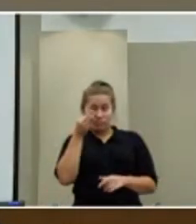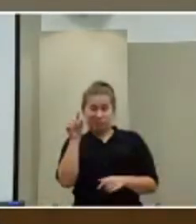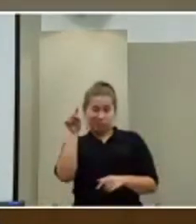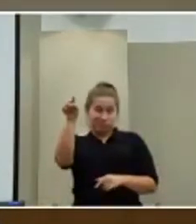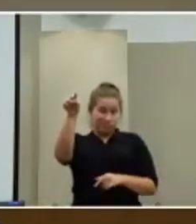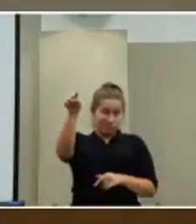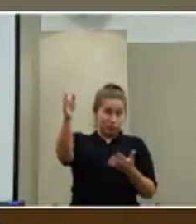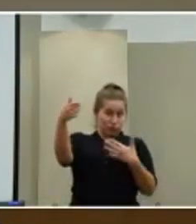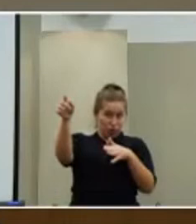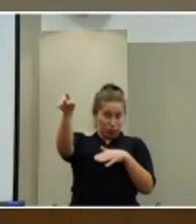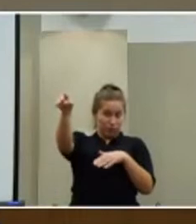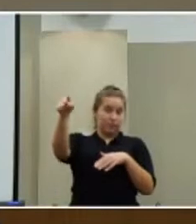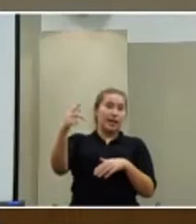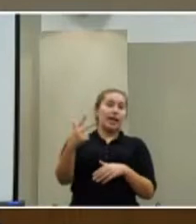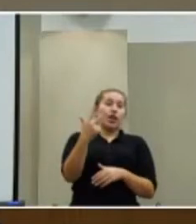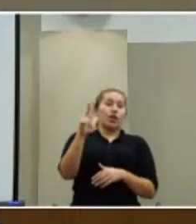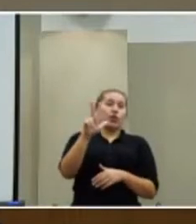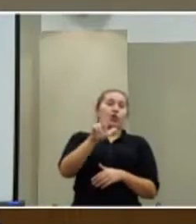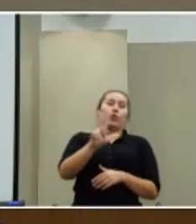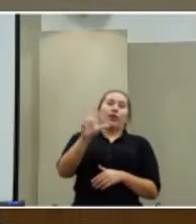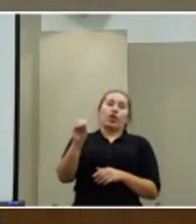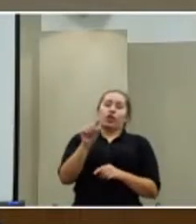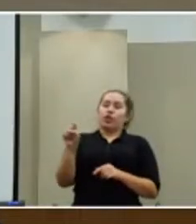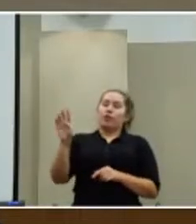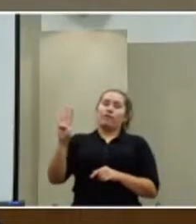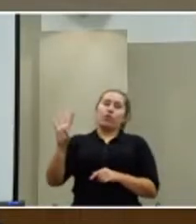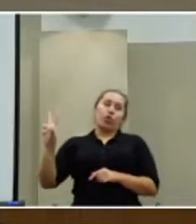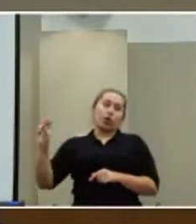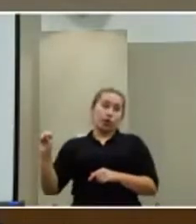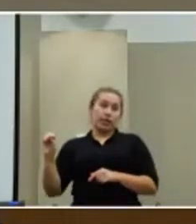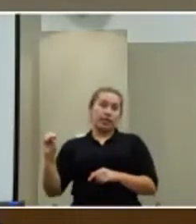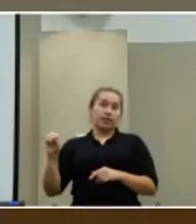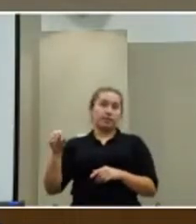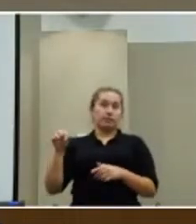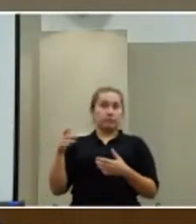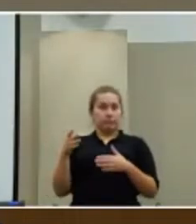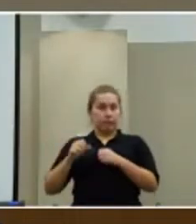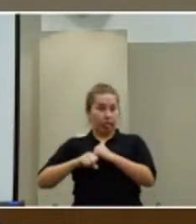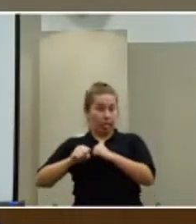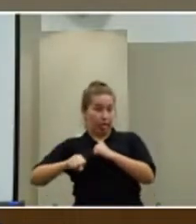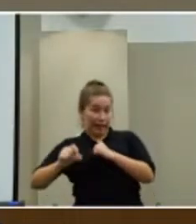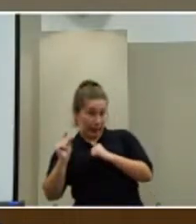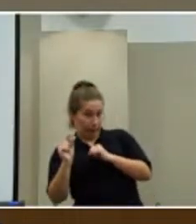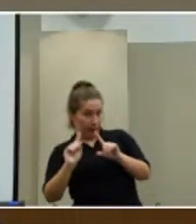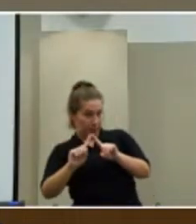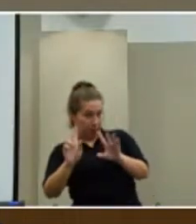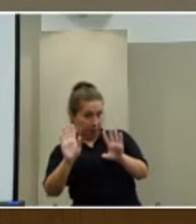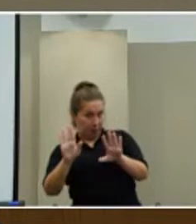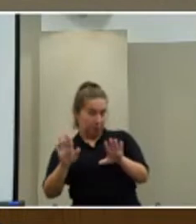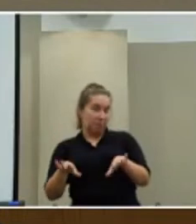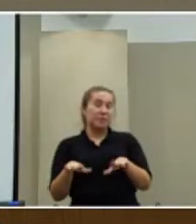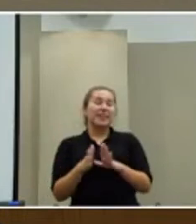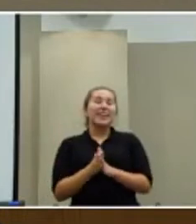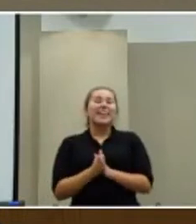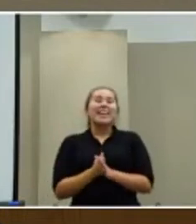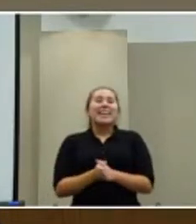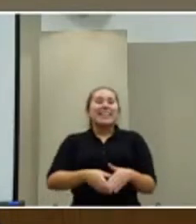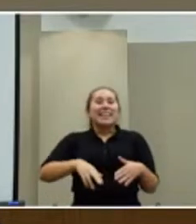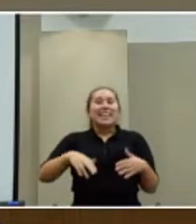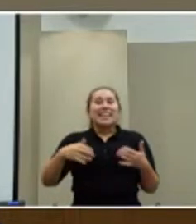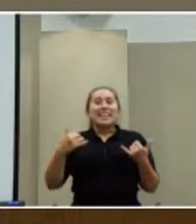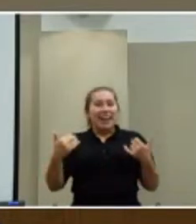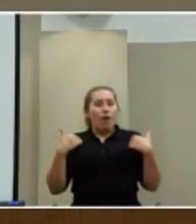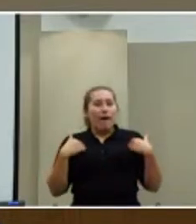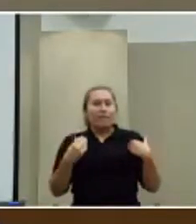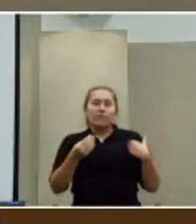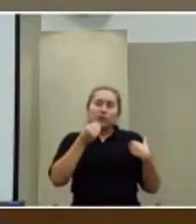door from 3:30 to 4:30. We cut into that a little bit because we want to hear all of you. And as a result, refreshments will